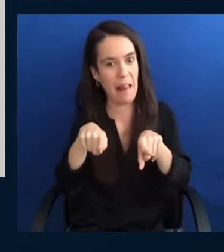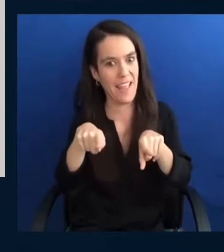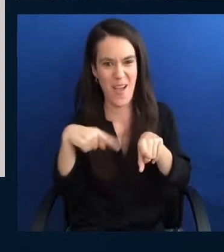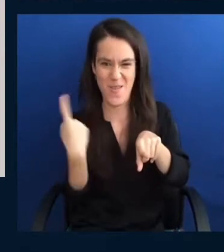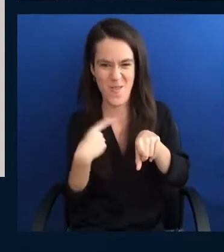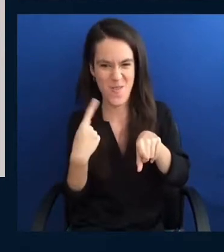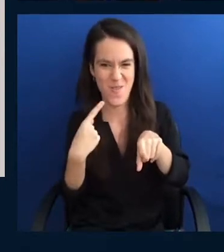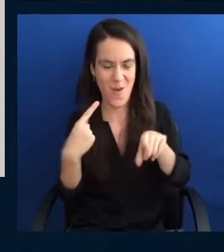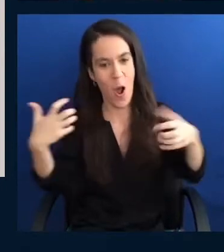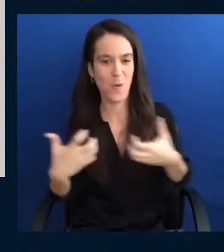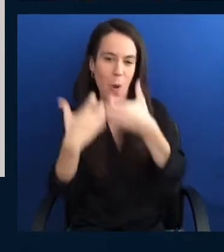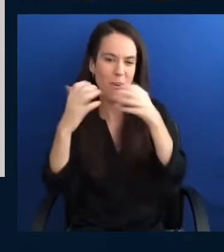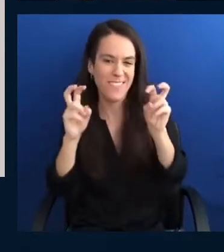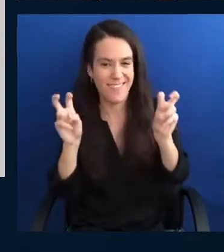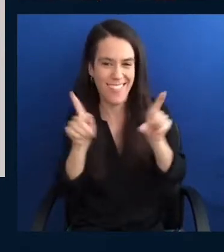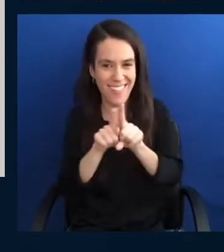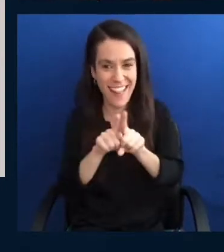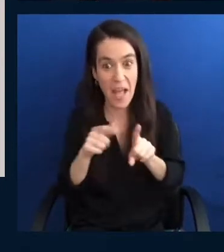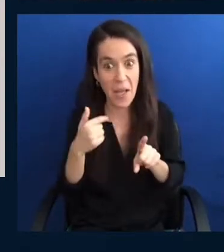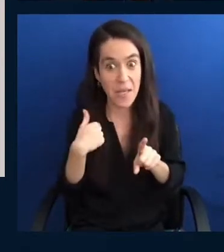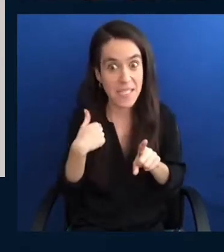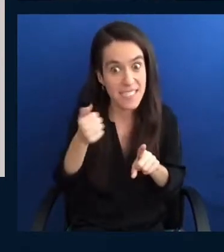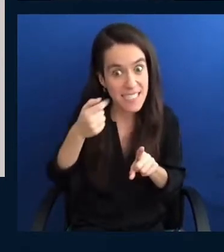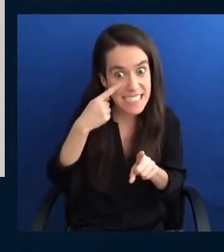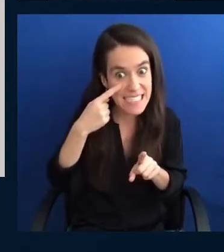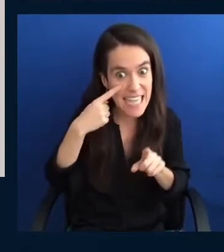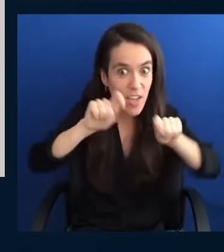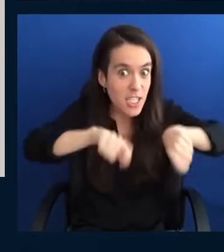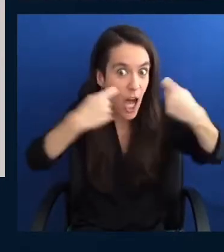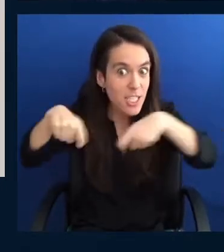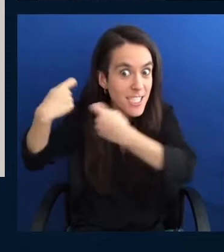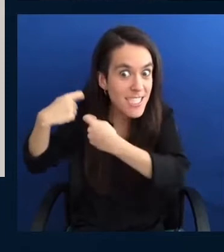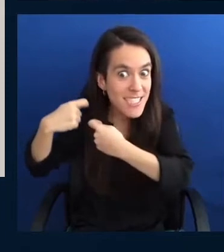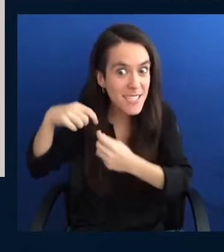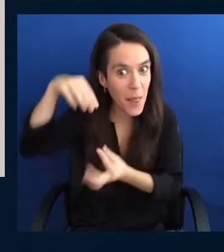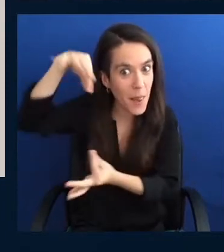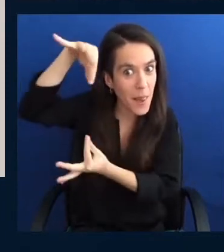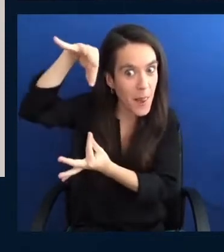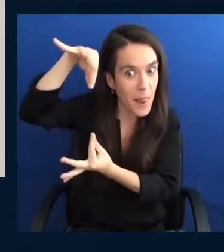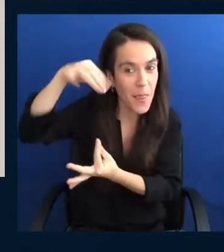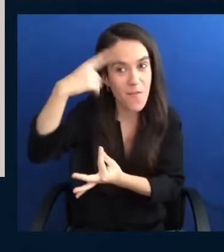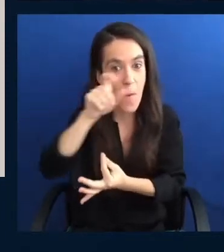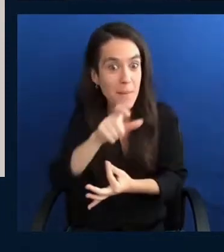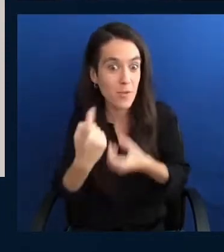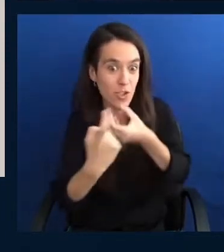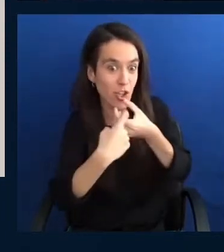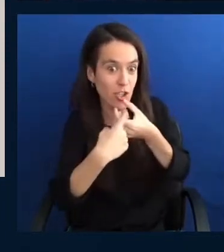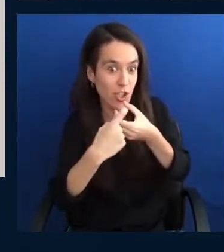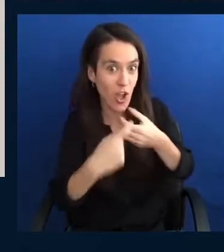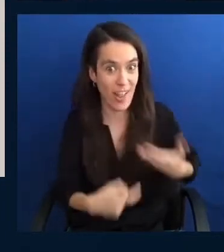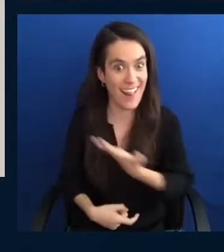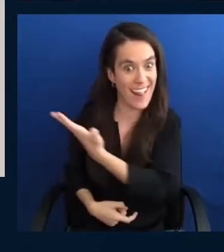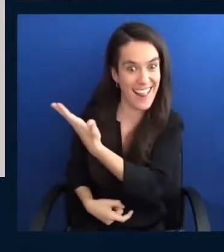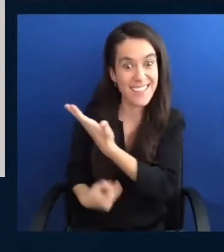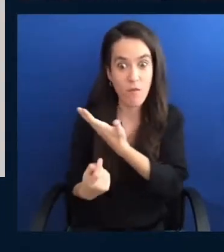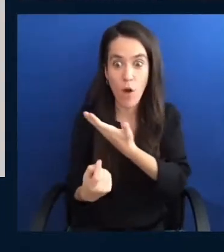Sebastian this morning, and I'm allowed to say that maybe there will be sucks for people who join, who contribute to